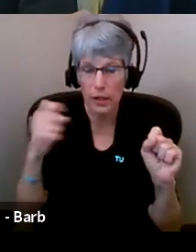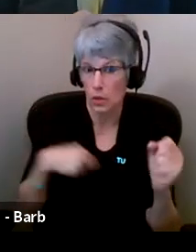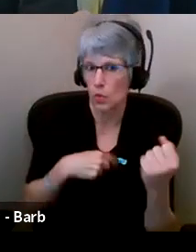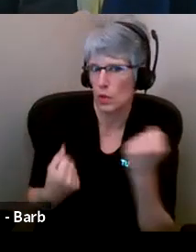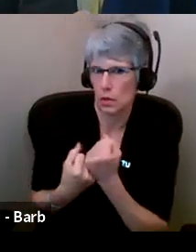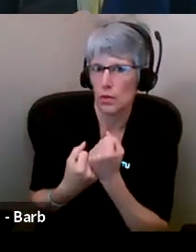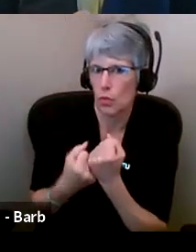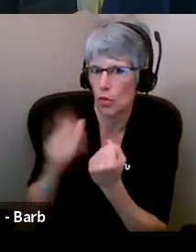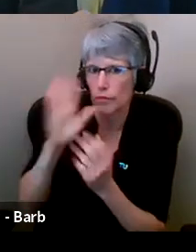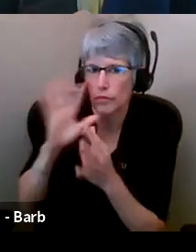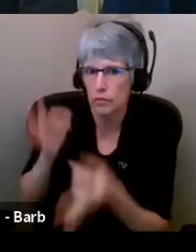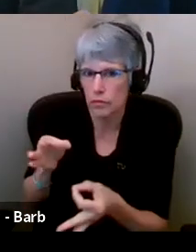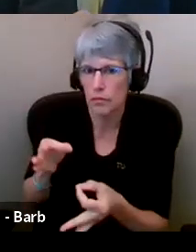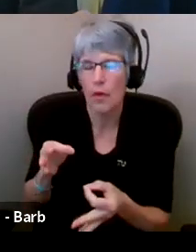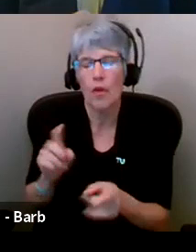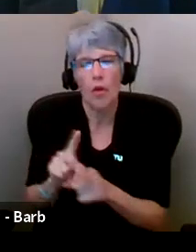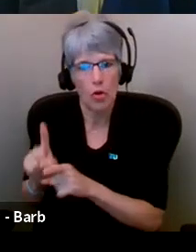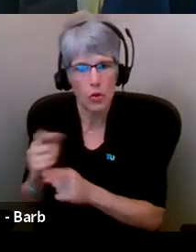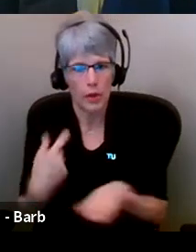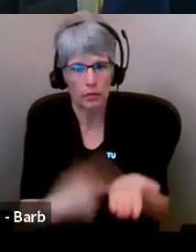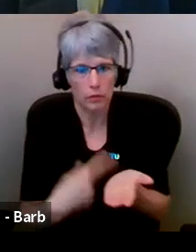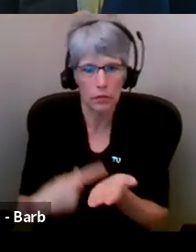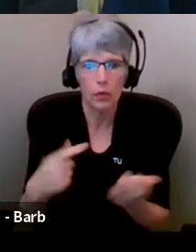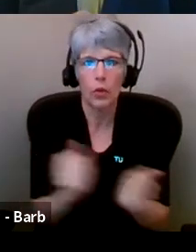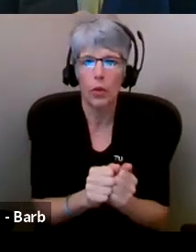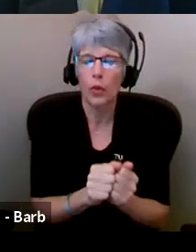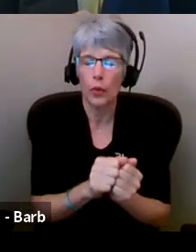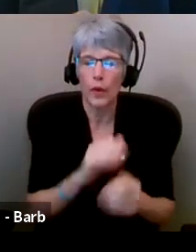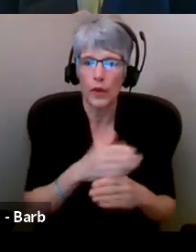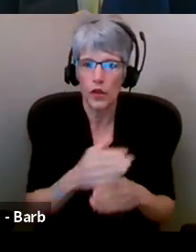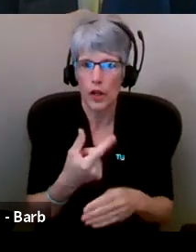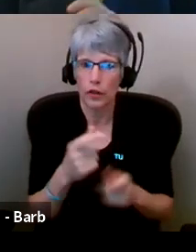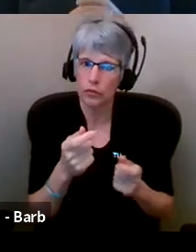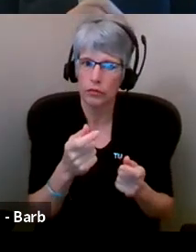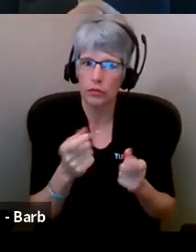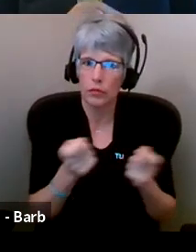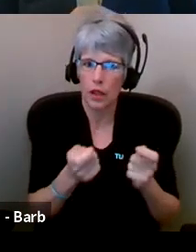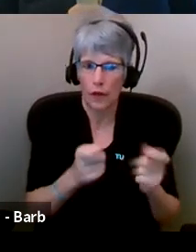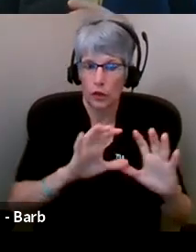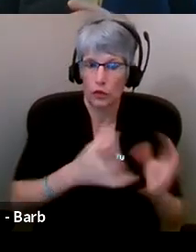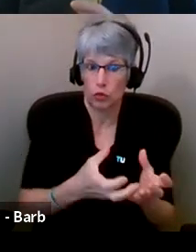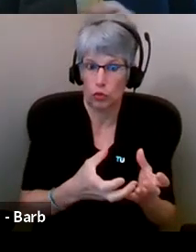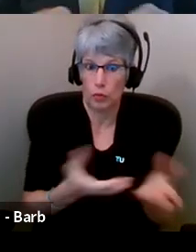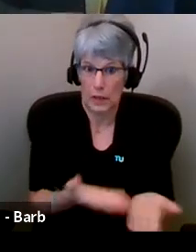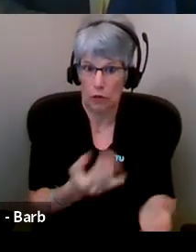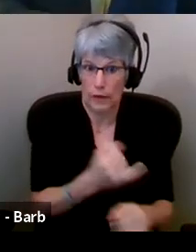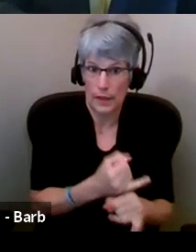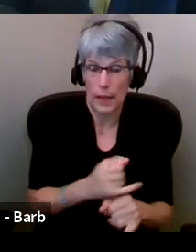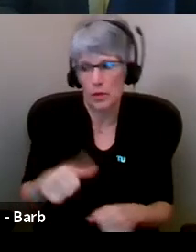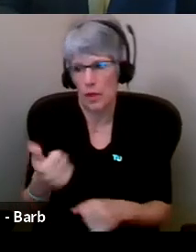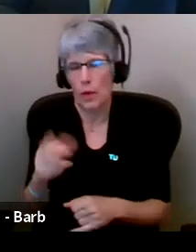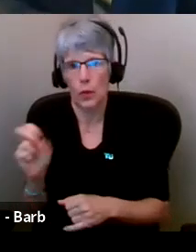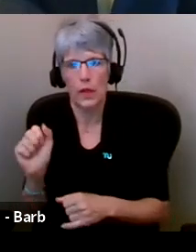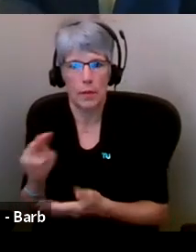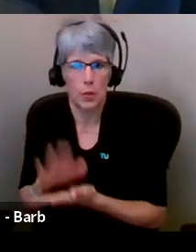was conversations with shared governance at this campus, as well as across the other USMs. So the decision was made to be able to have that as